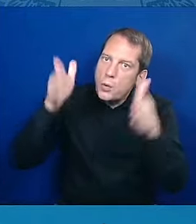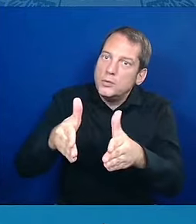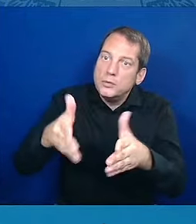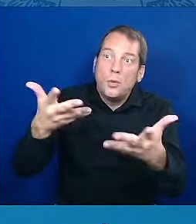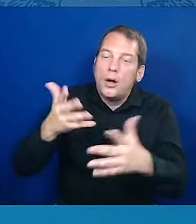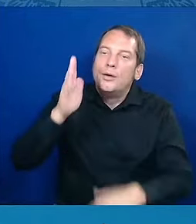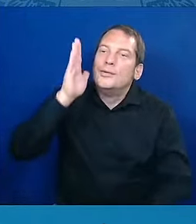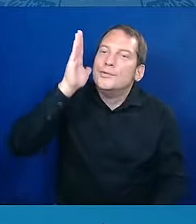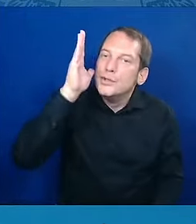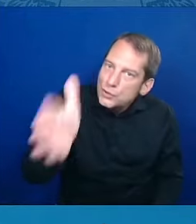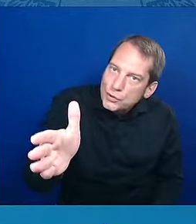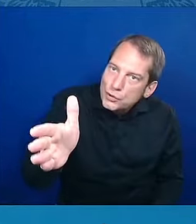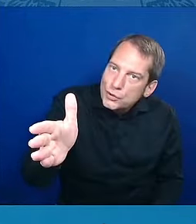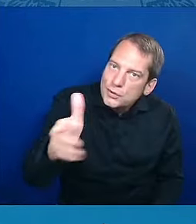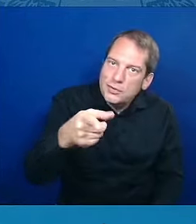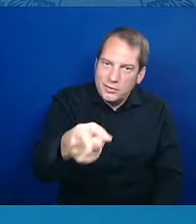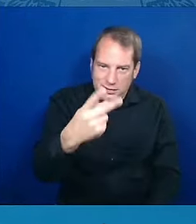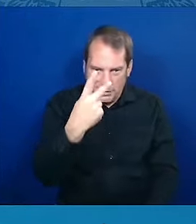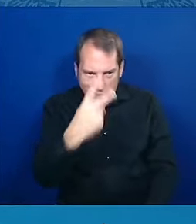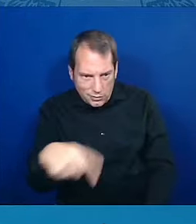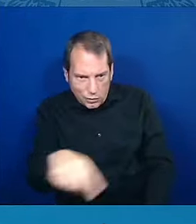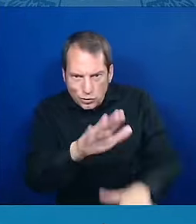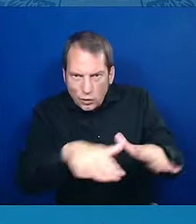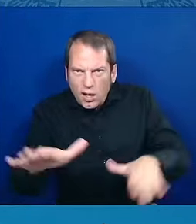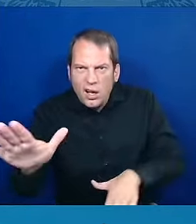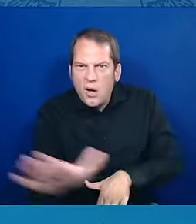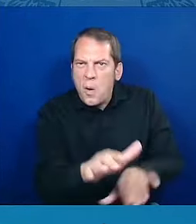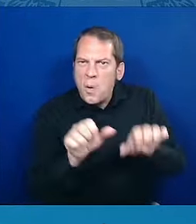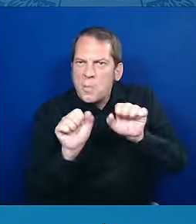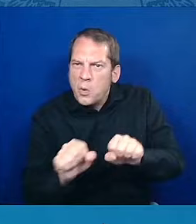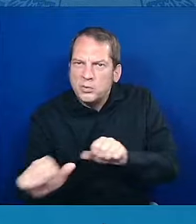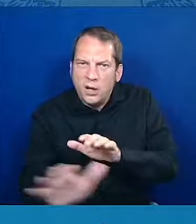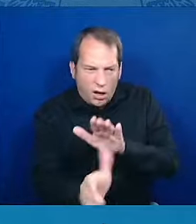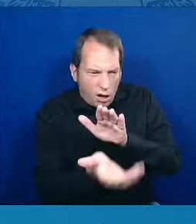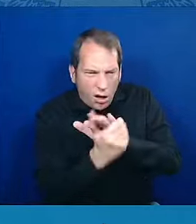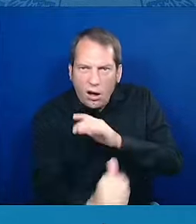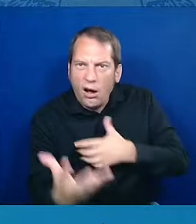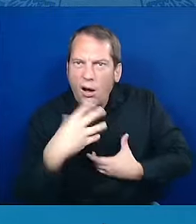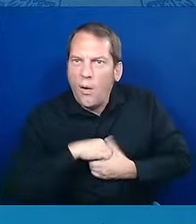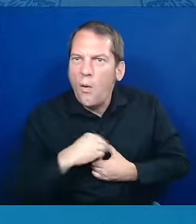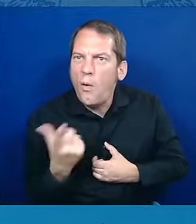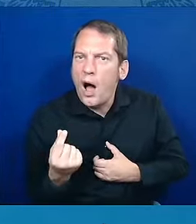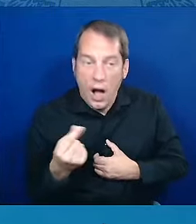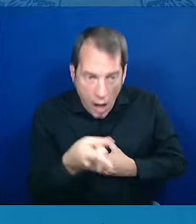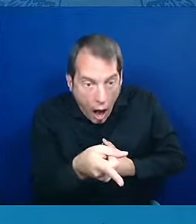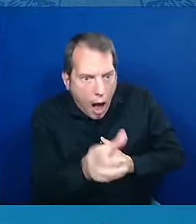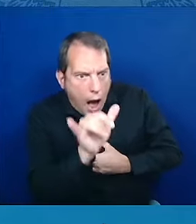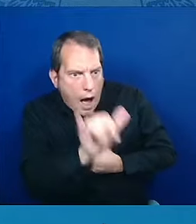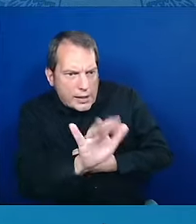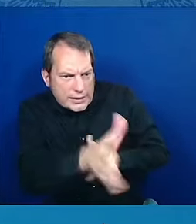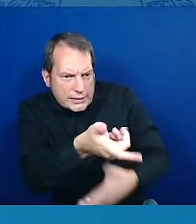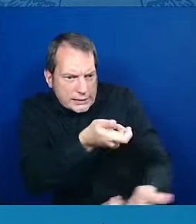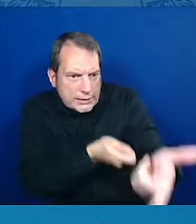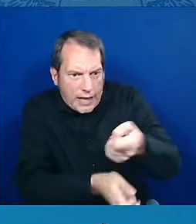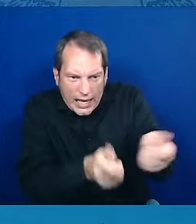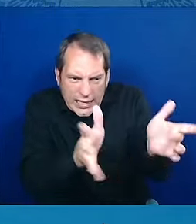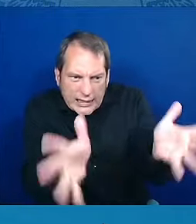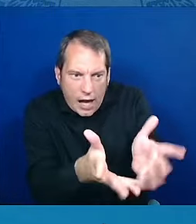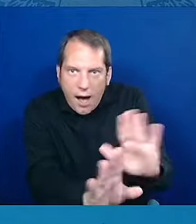foster it, you encourage it, and in so doing, you shape the future of our